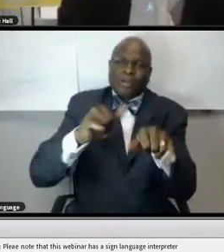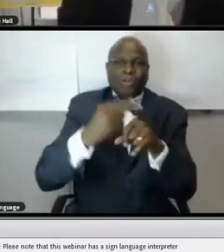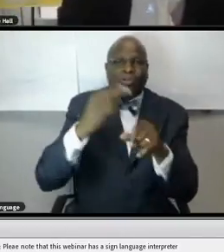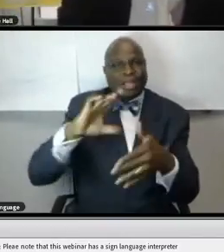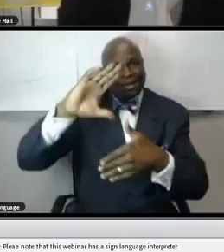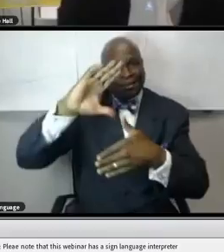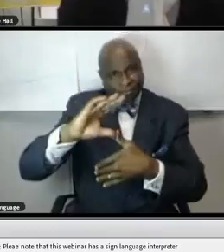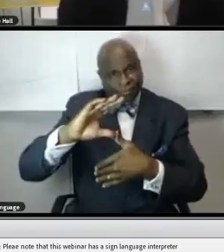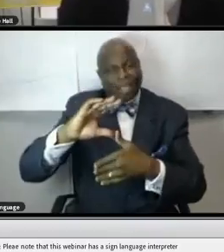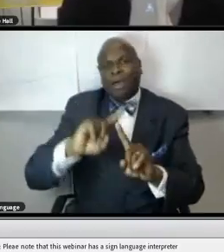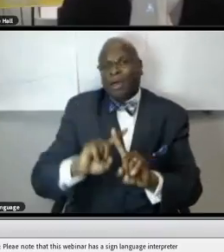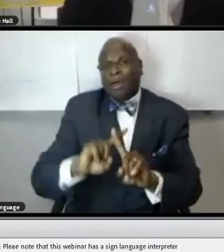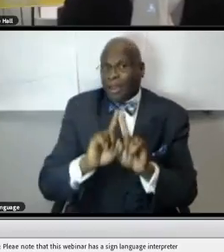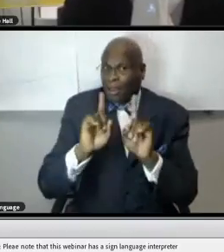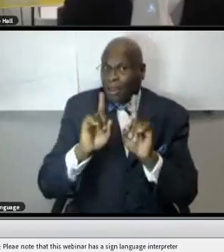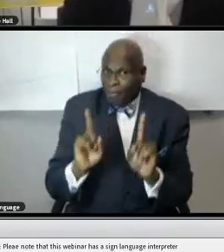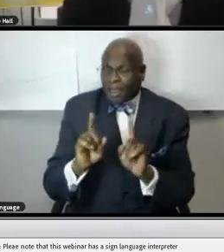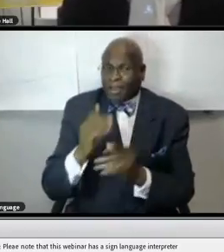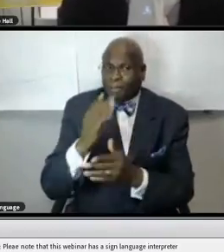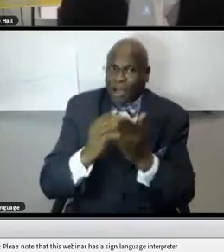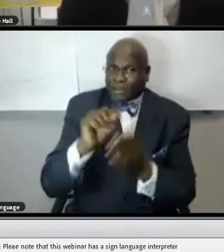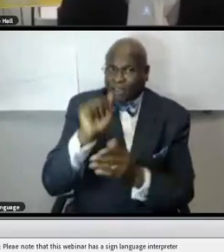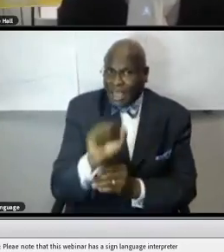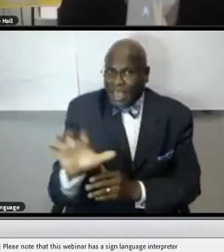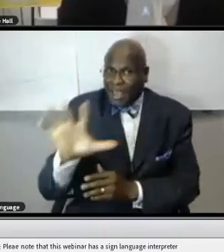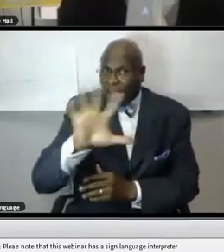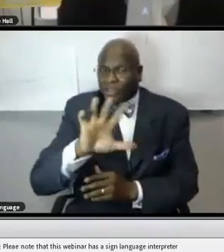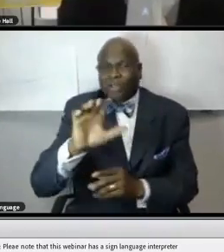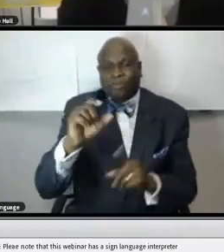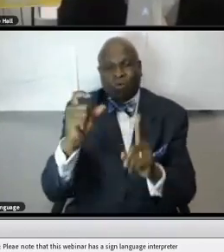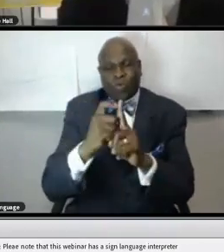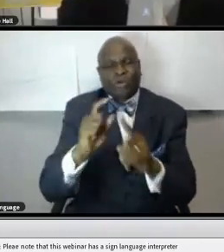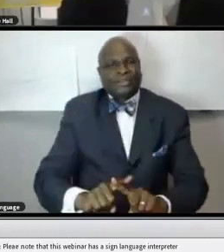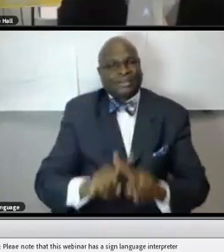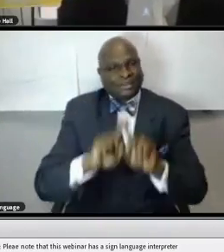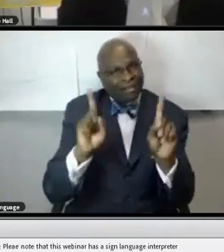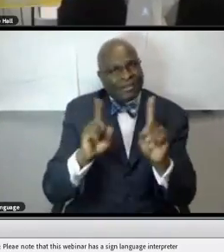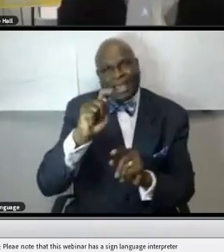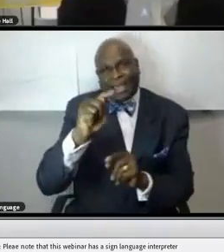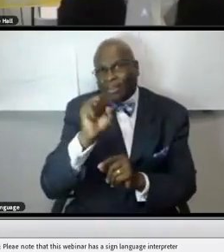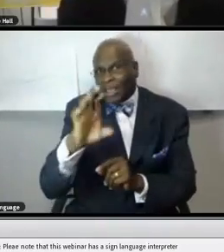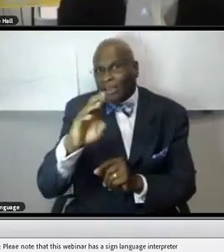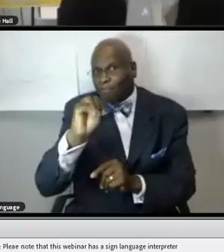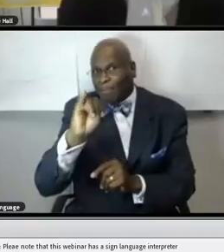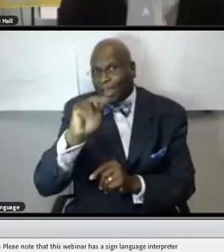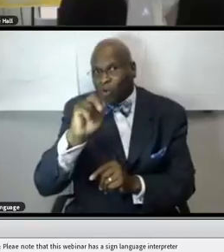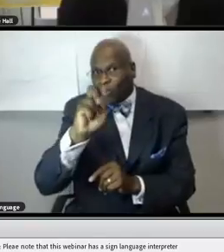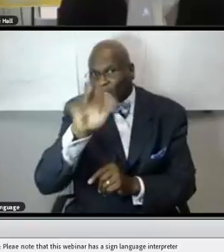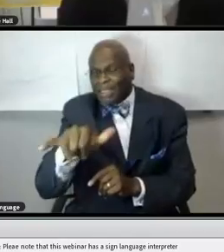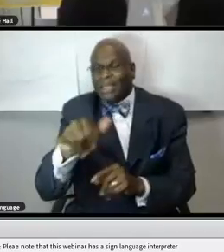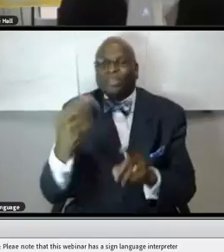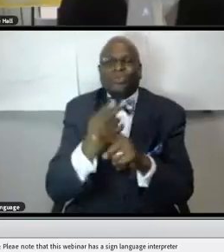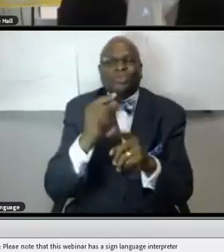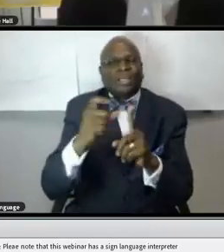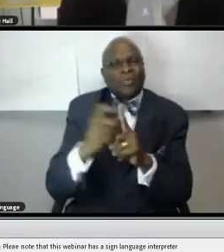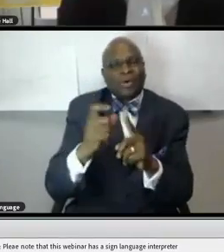America, but in parts of Asia, the terminology is quite different. Ethnic minority is used to denote